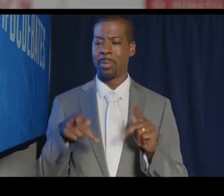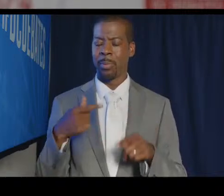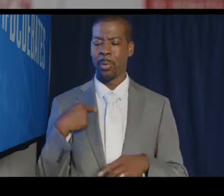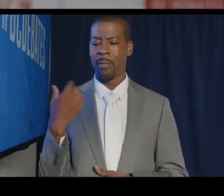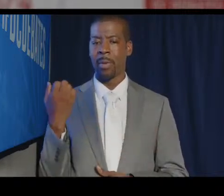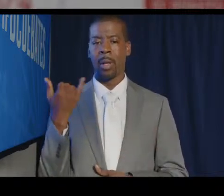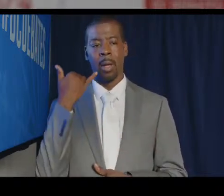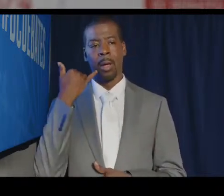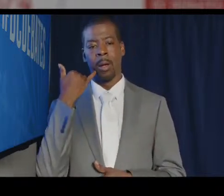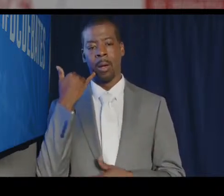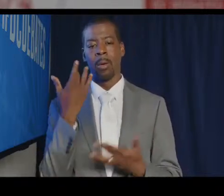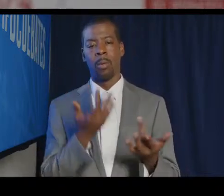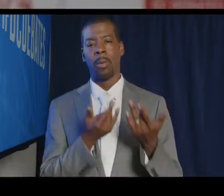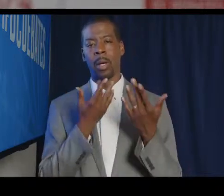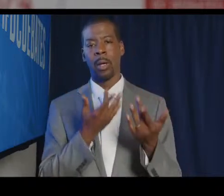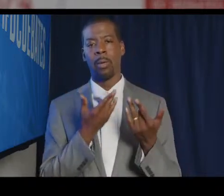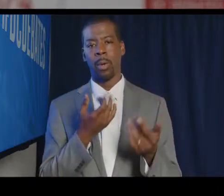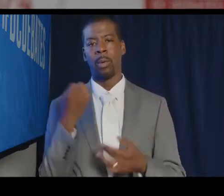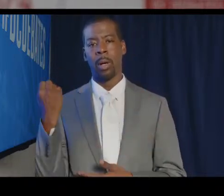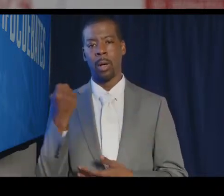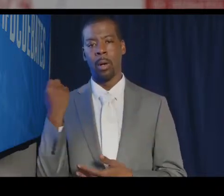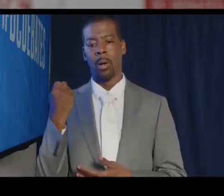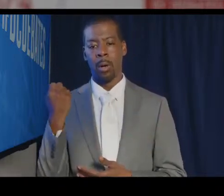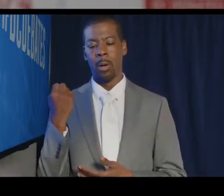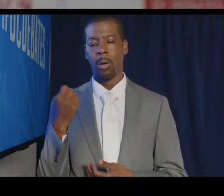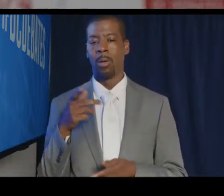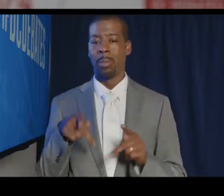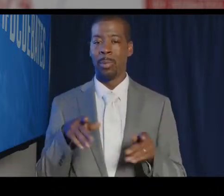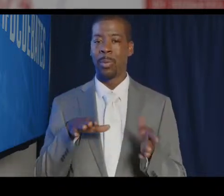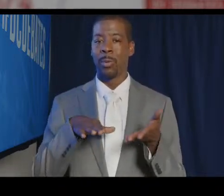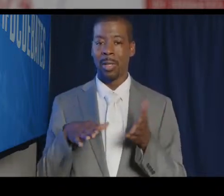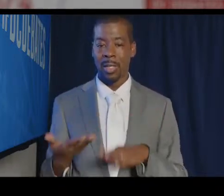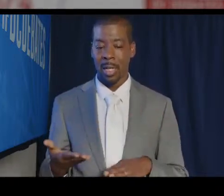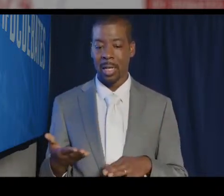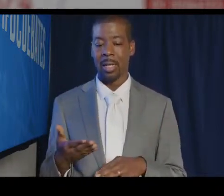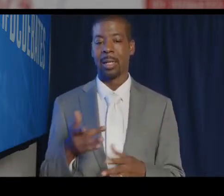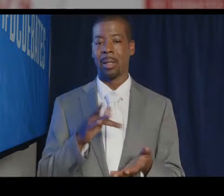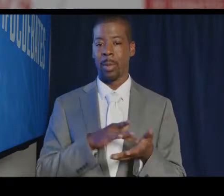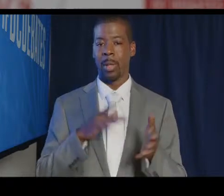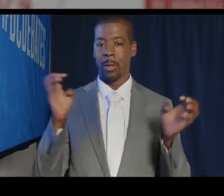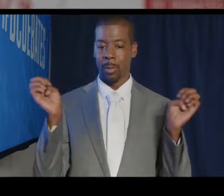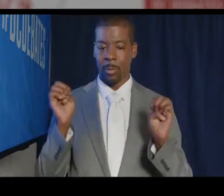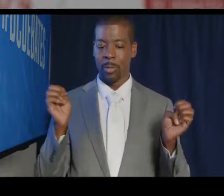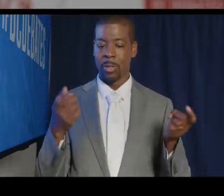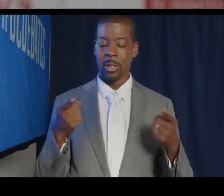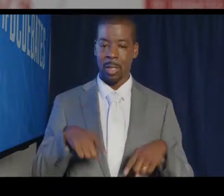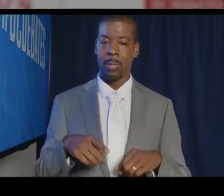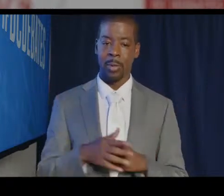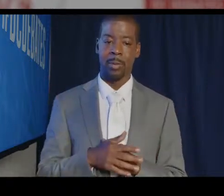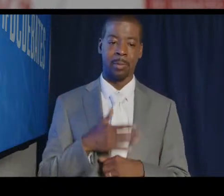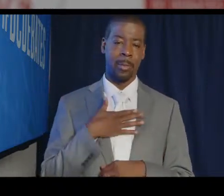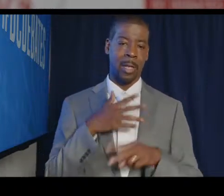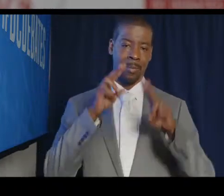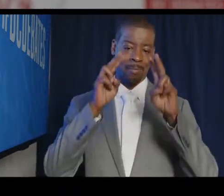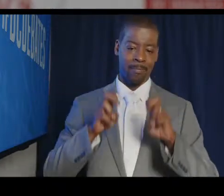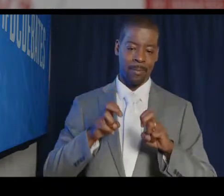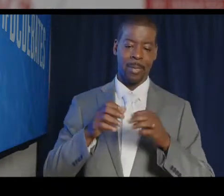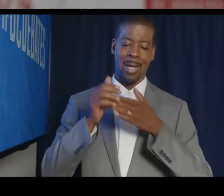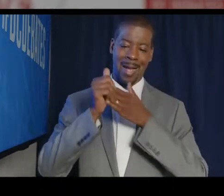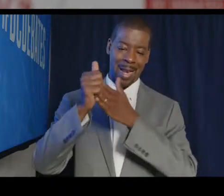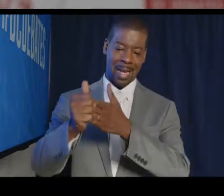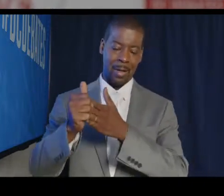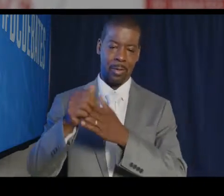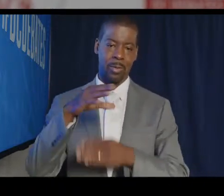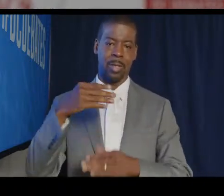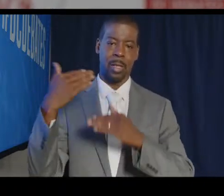losing their lives. People are getting medical injuries unnecessarily. This issue, the diagnosis, is leadership and accountability.